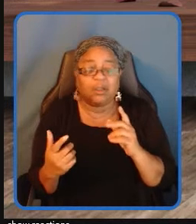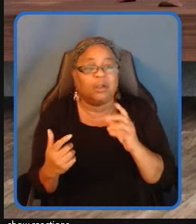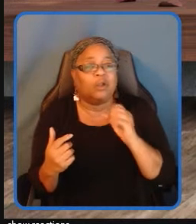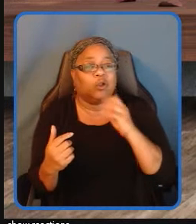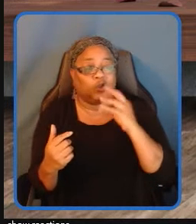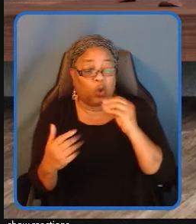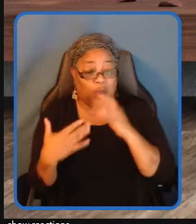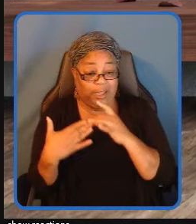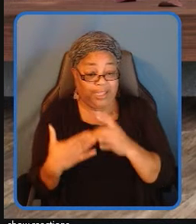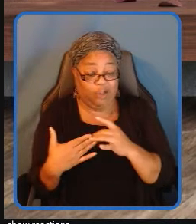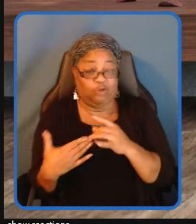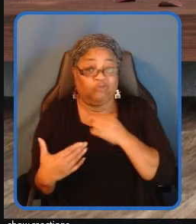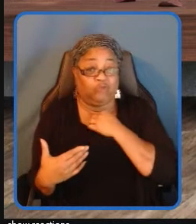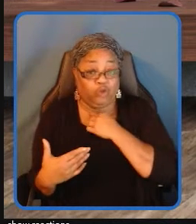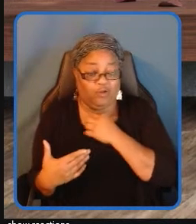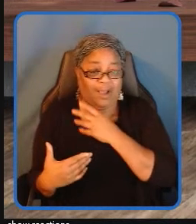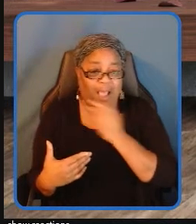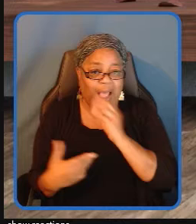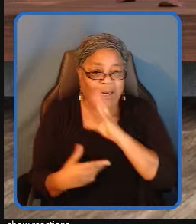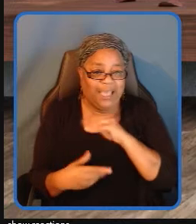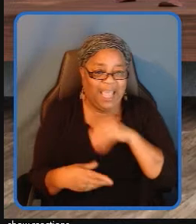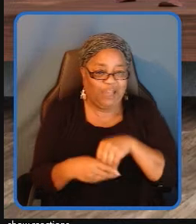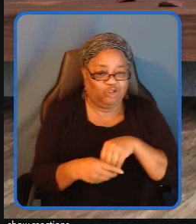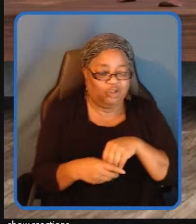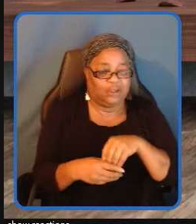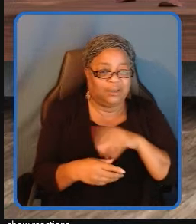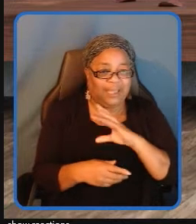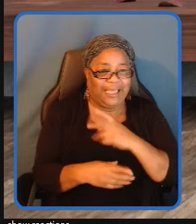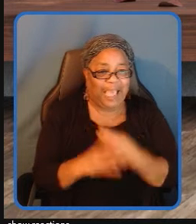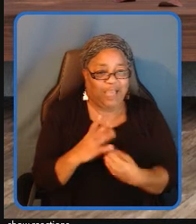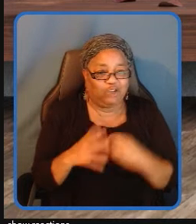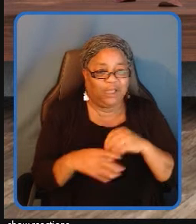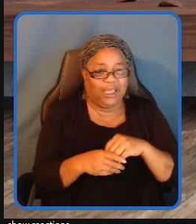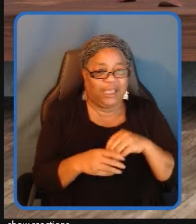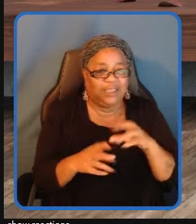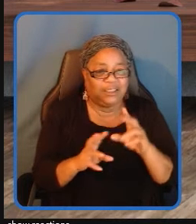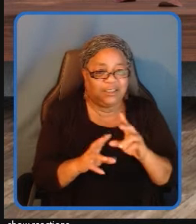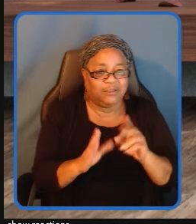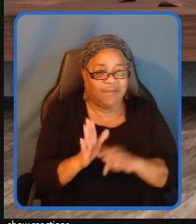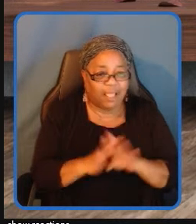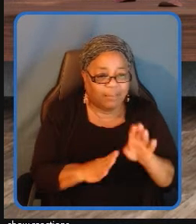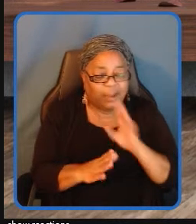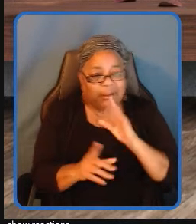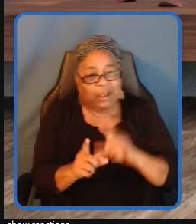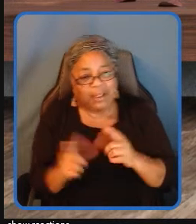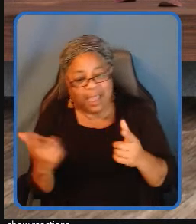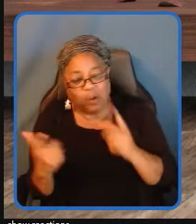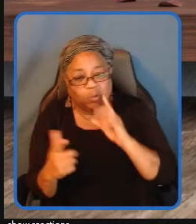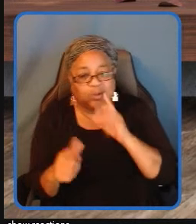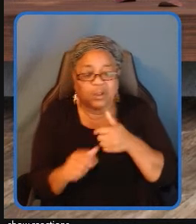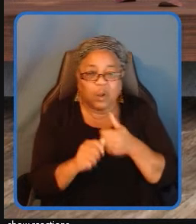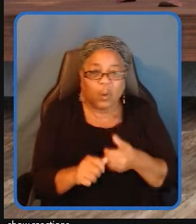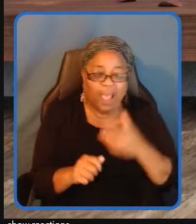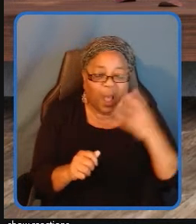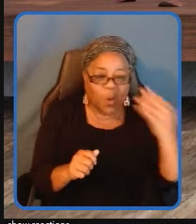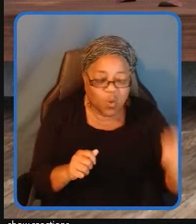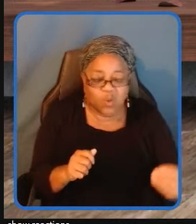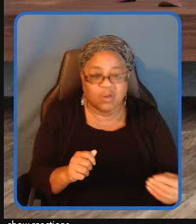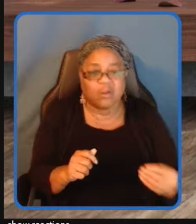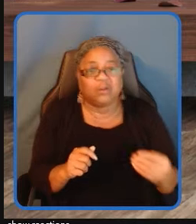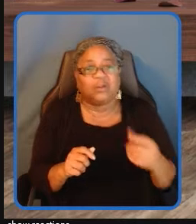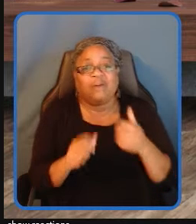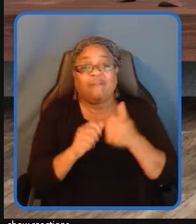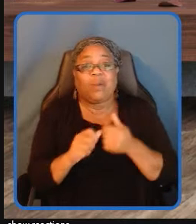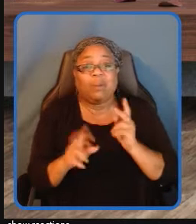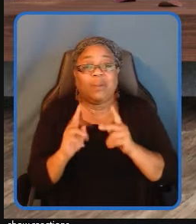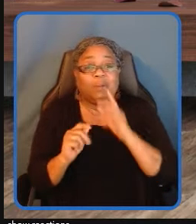also engaging in development of themselves, their language. They are going out there, they're reading, they're following people on Twitter that they've never